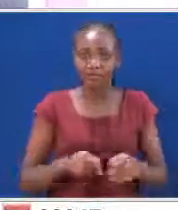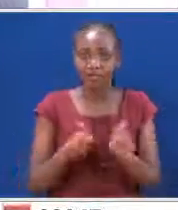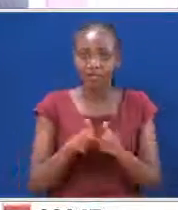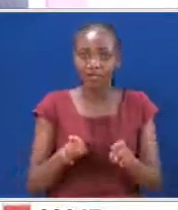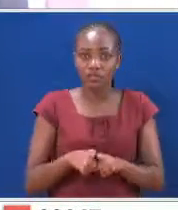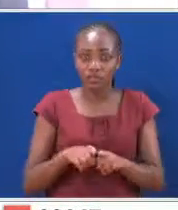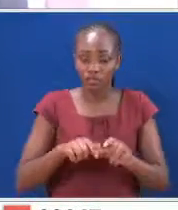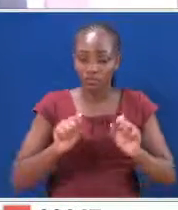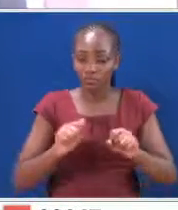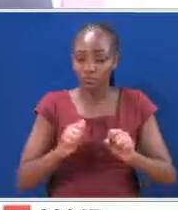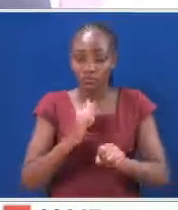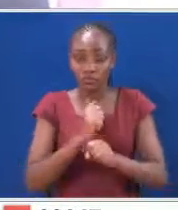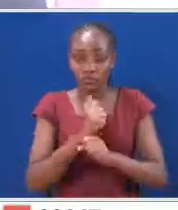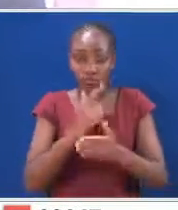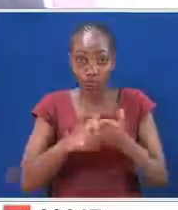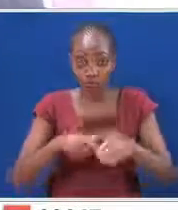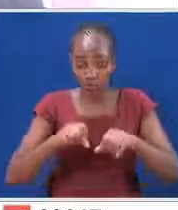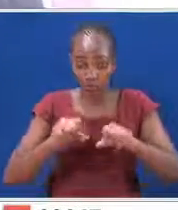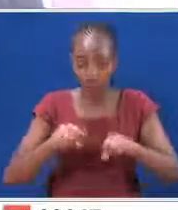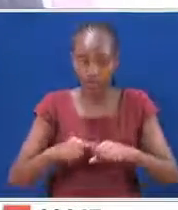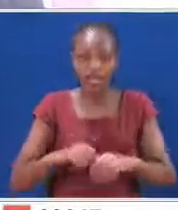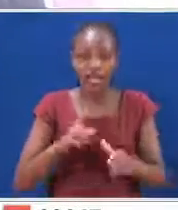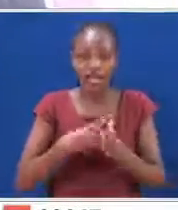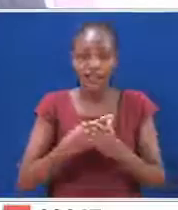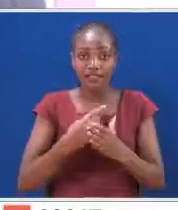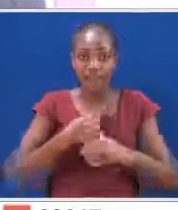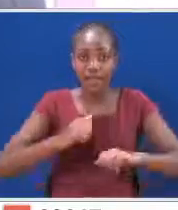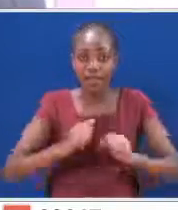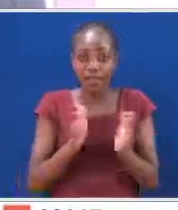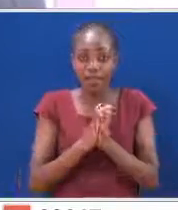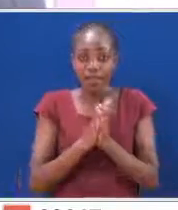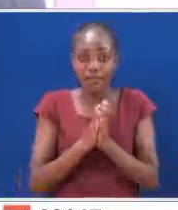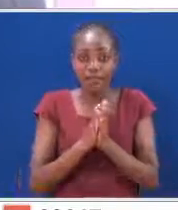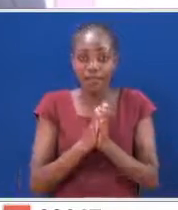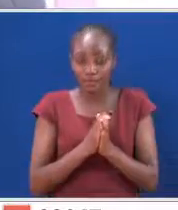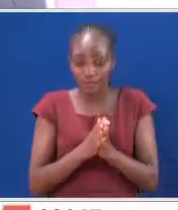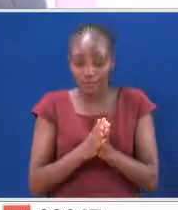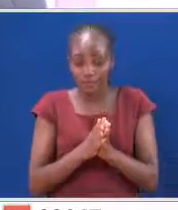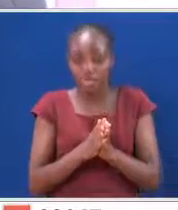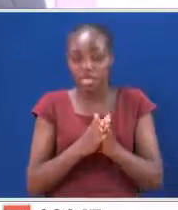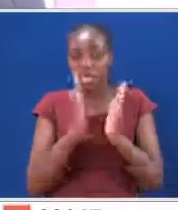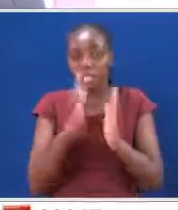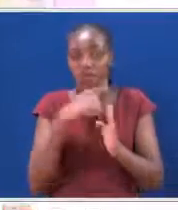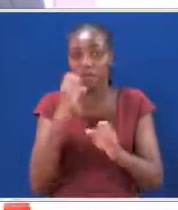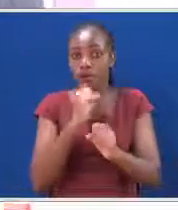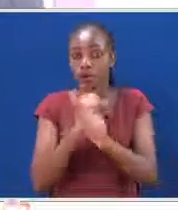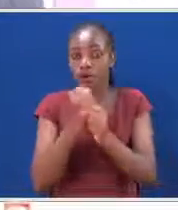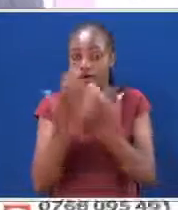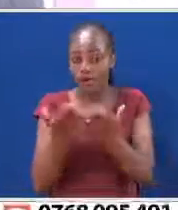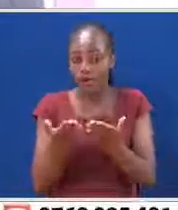we are going to do what we can. I'm very happy with the report I've got here about how